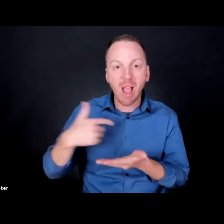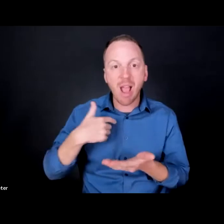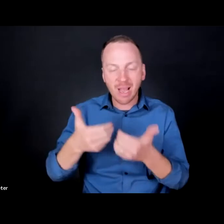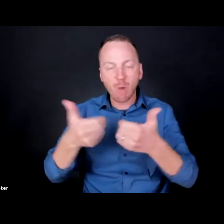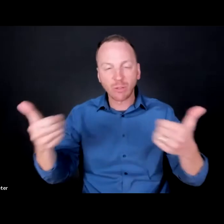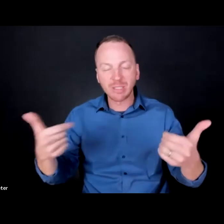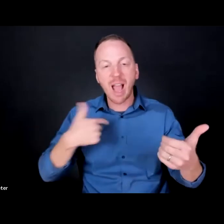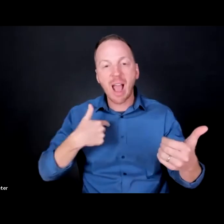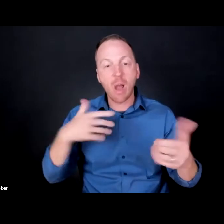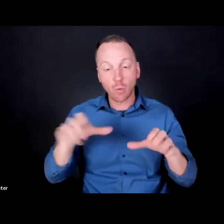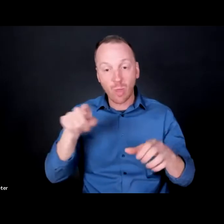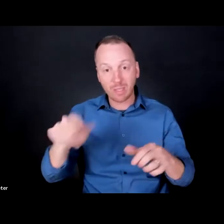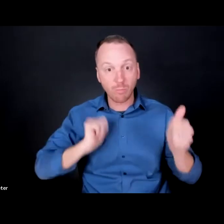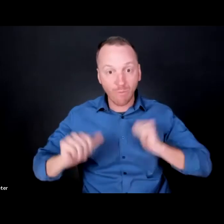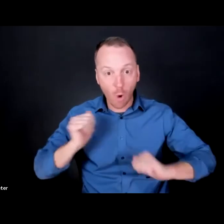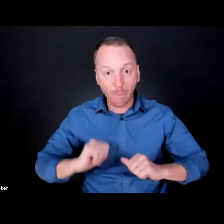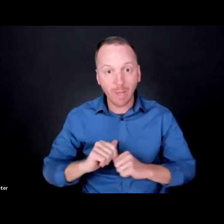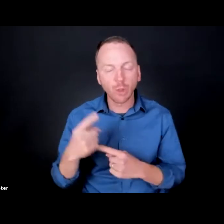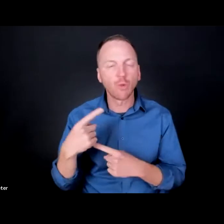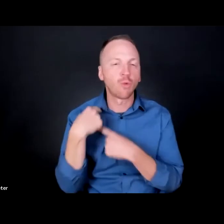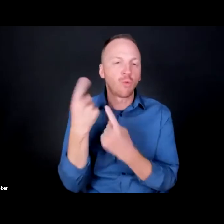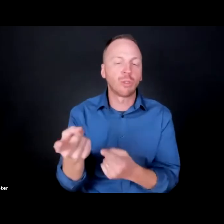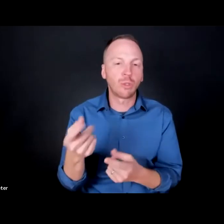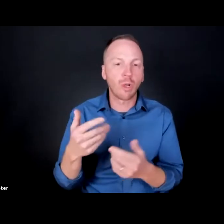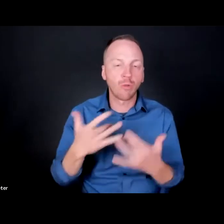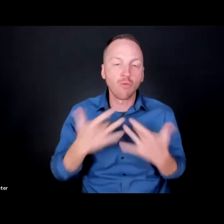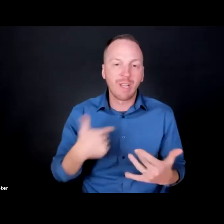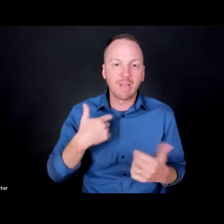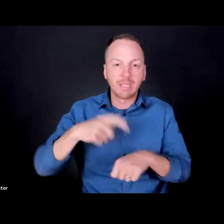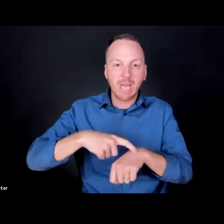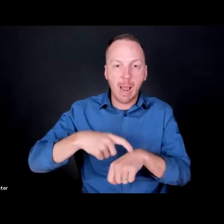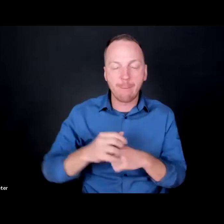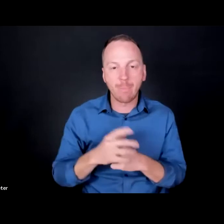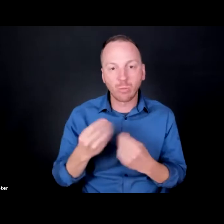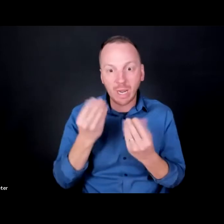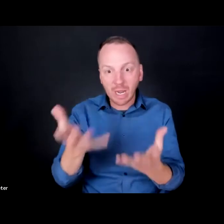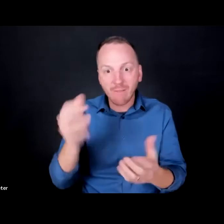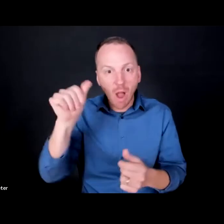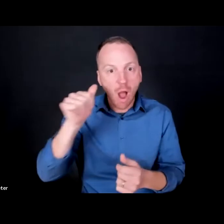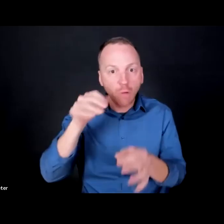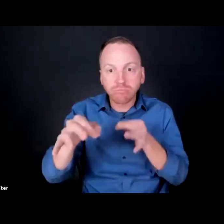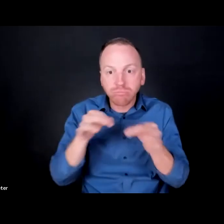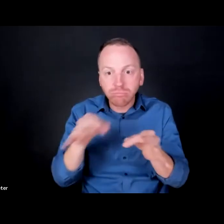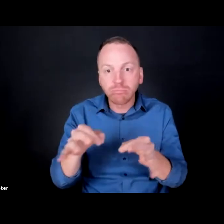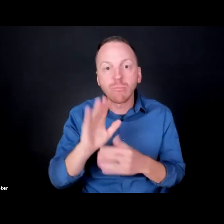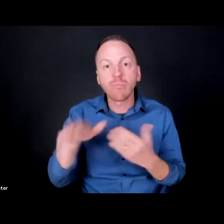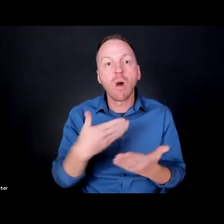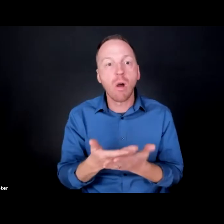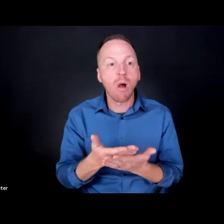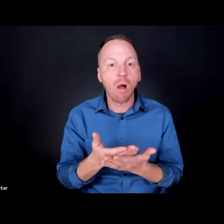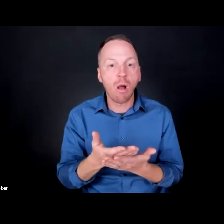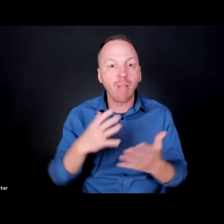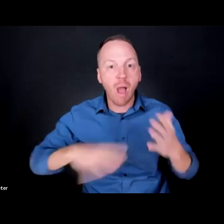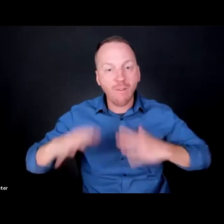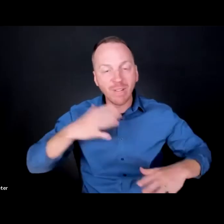So when I would do these performances, usually I would have time to give audio descriptions of all of the